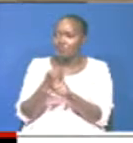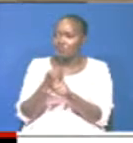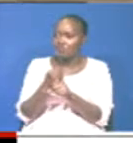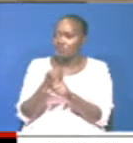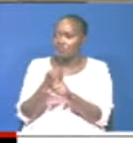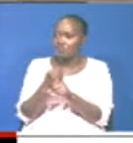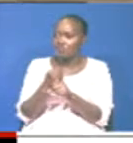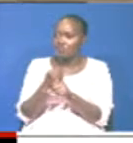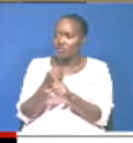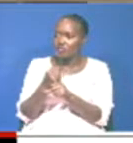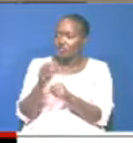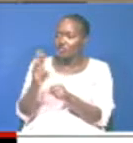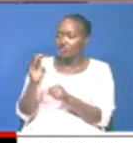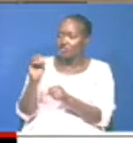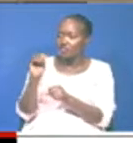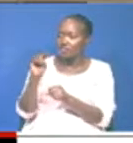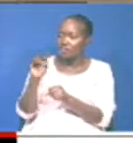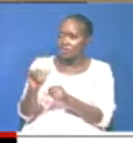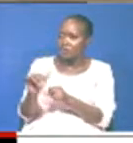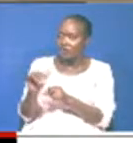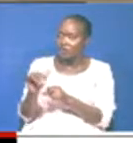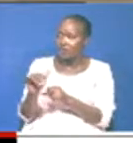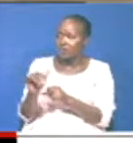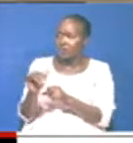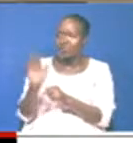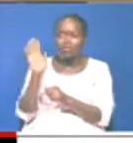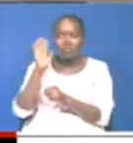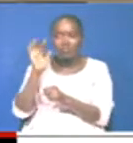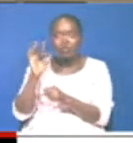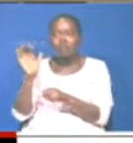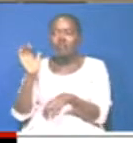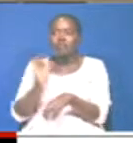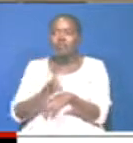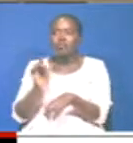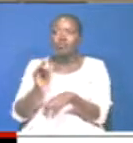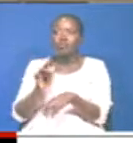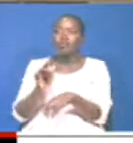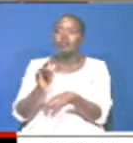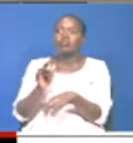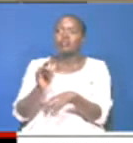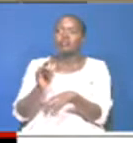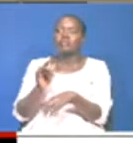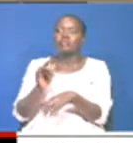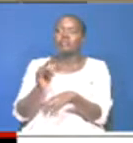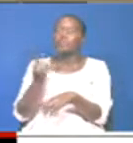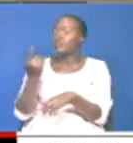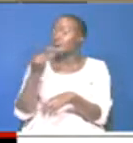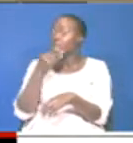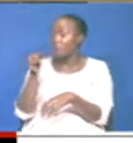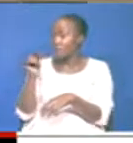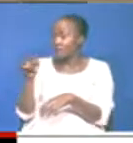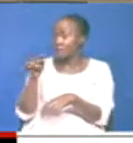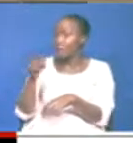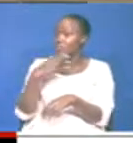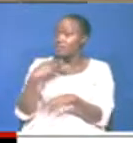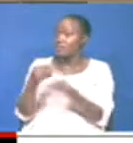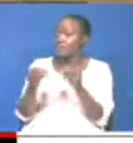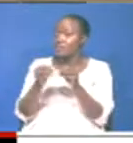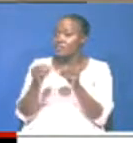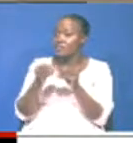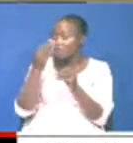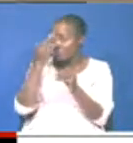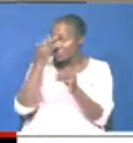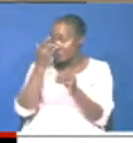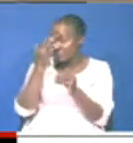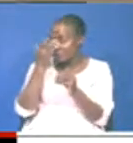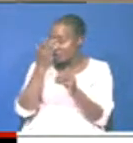Boni Joseph Kamau. We hear he went to Embu, but that is one fella that I would like to meet because he was